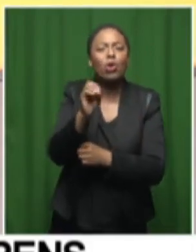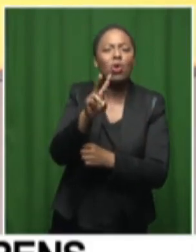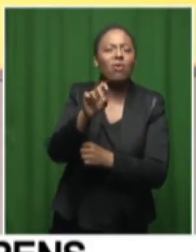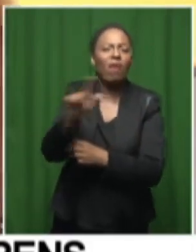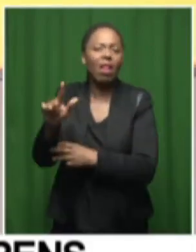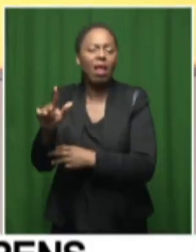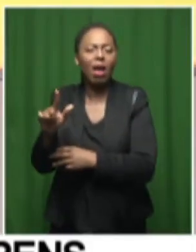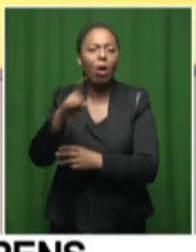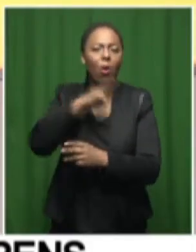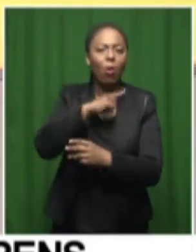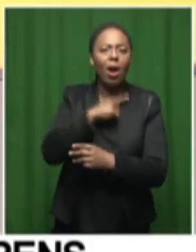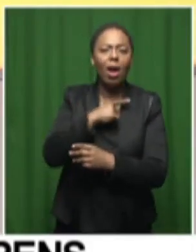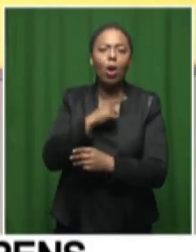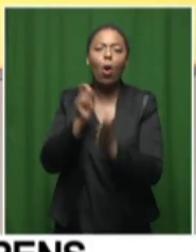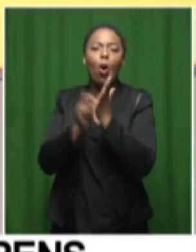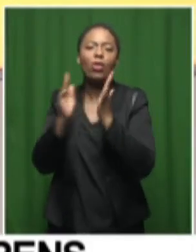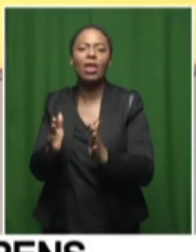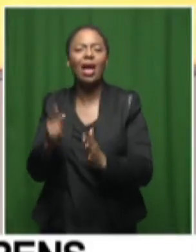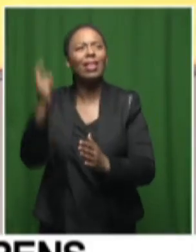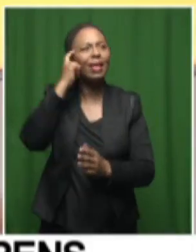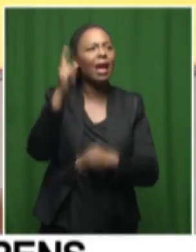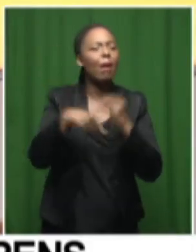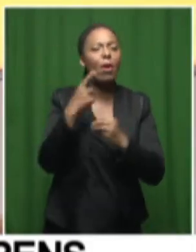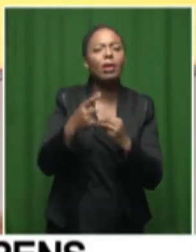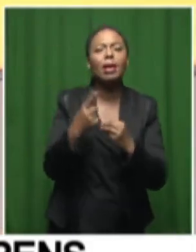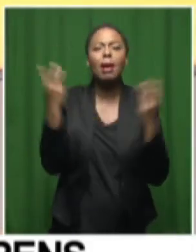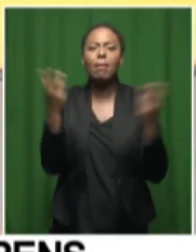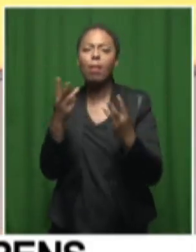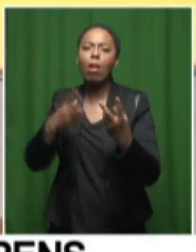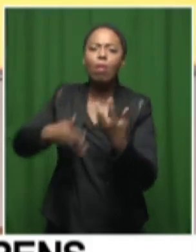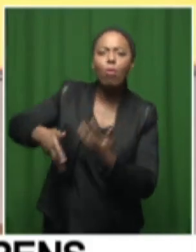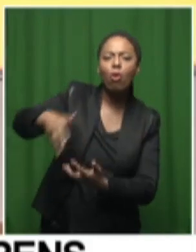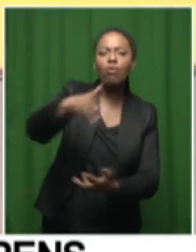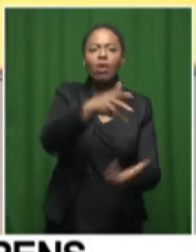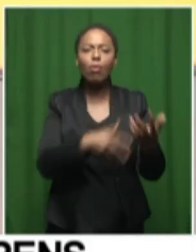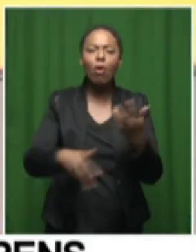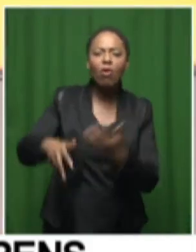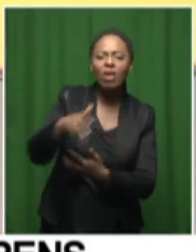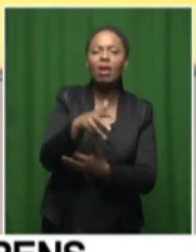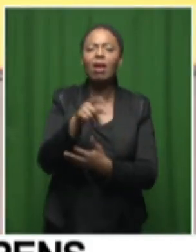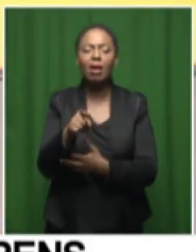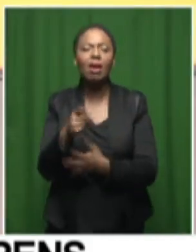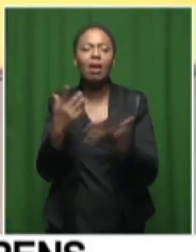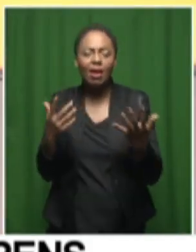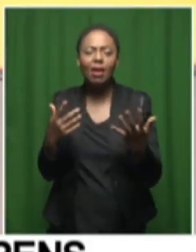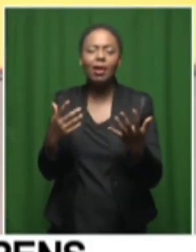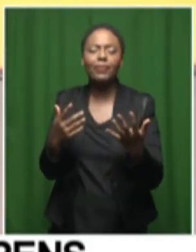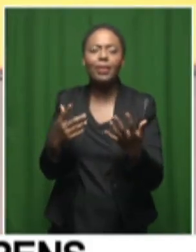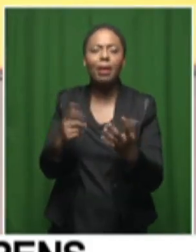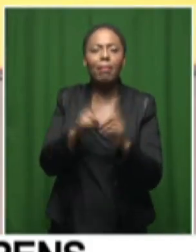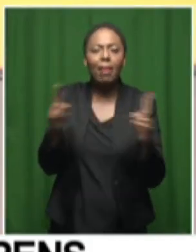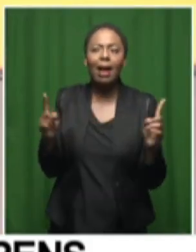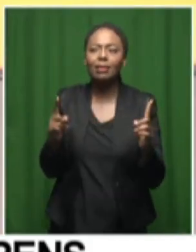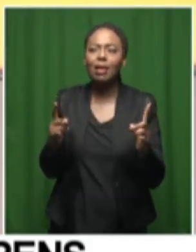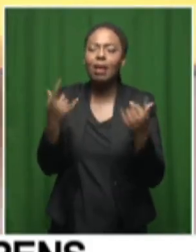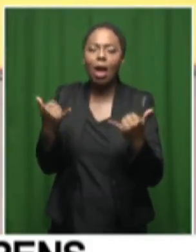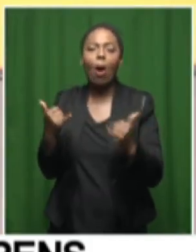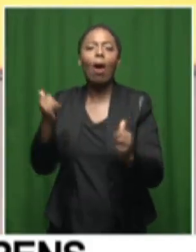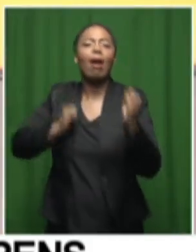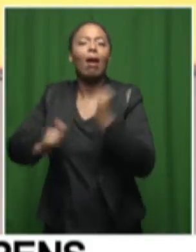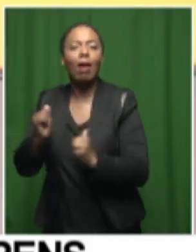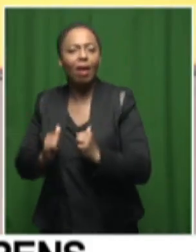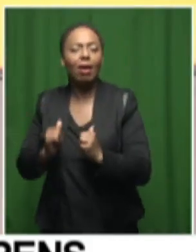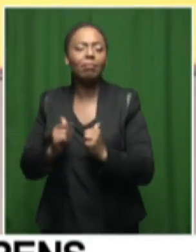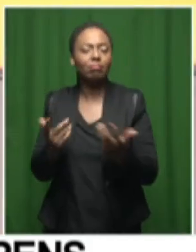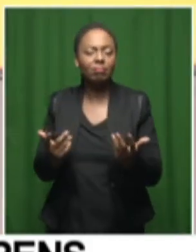about the people moving around, you know, standing from a certain point of view and embodying the words. Yeah. So you can't